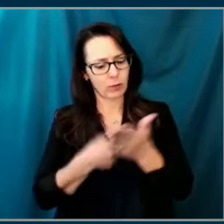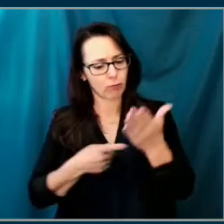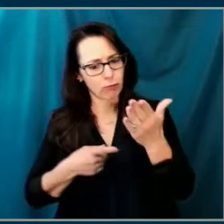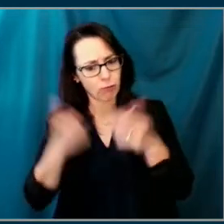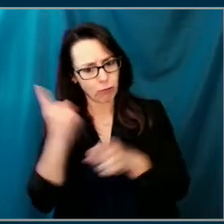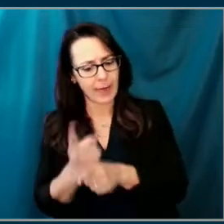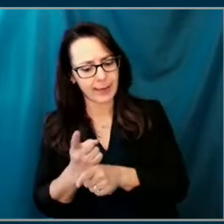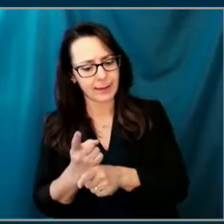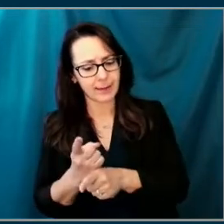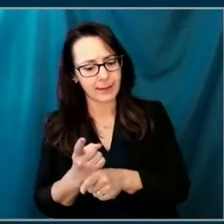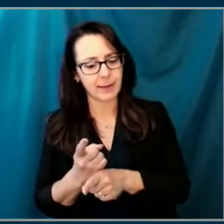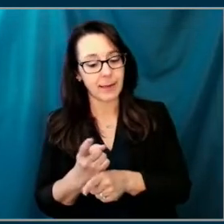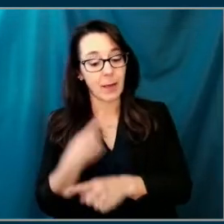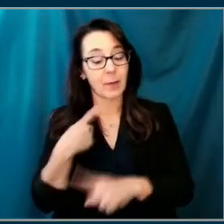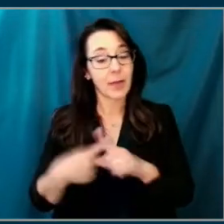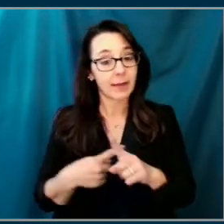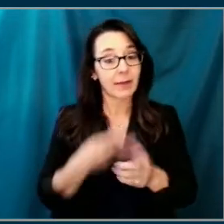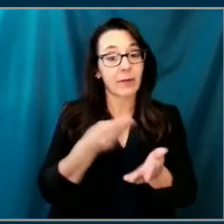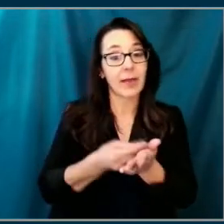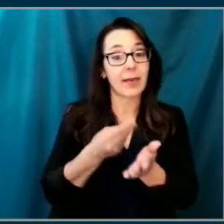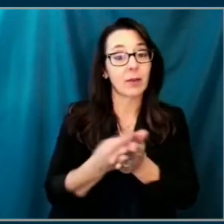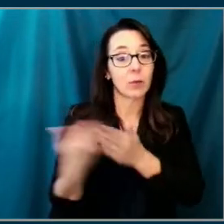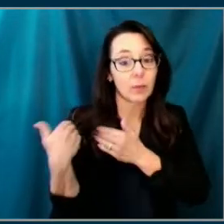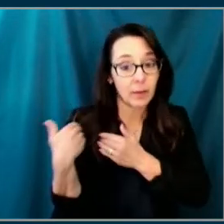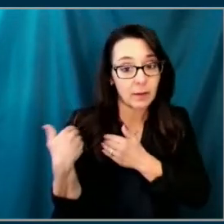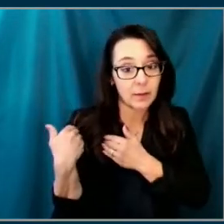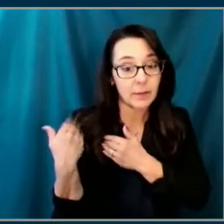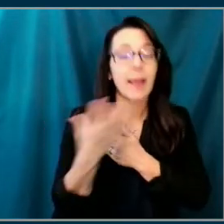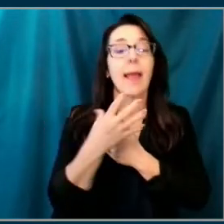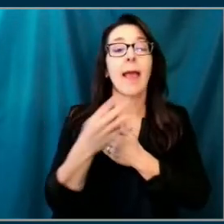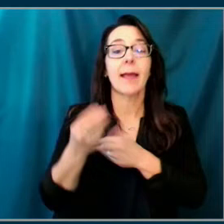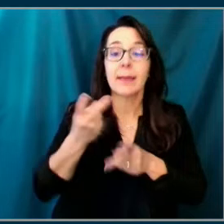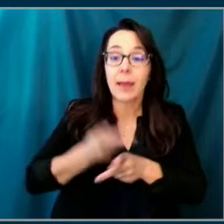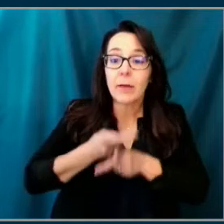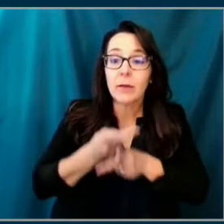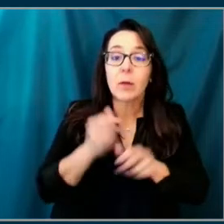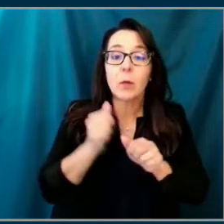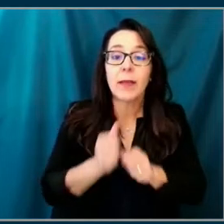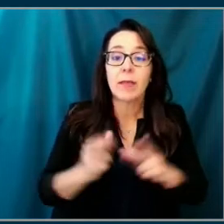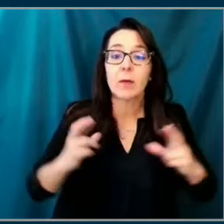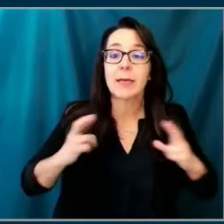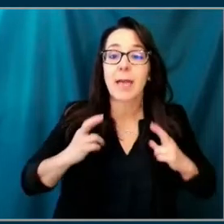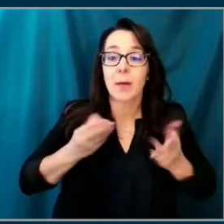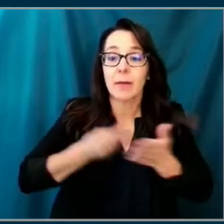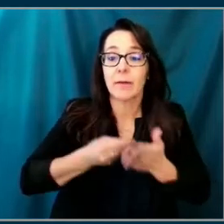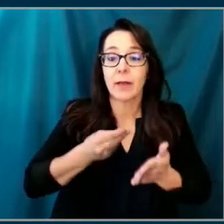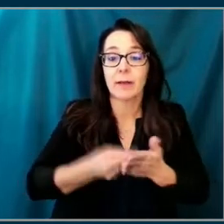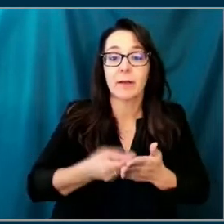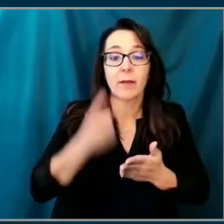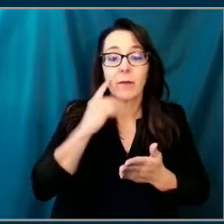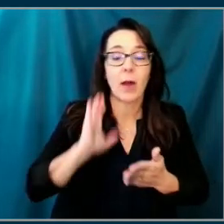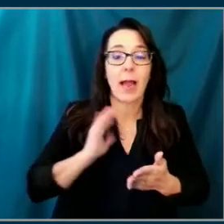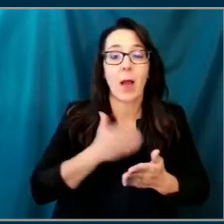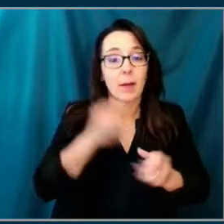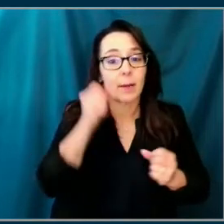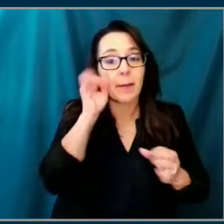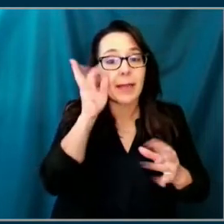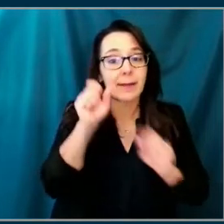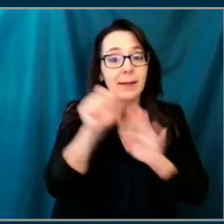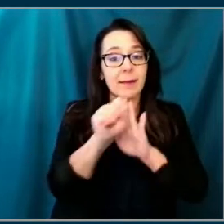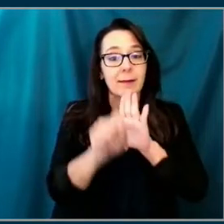financially responsible, indeed cautious, with the retirement funds of our amazing state